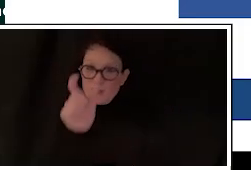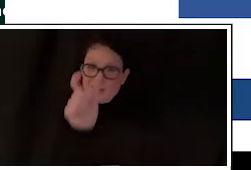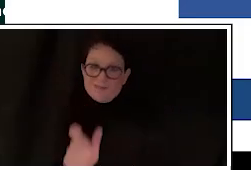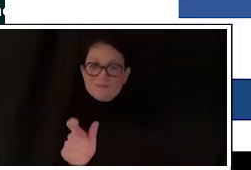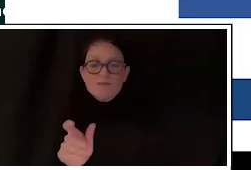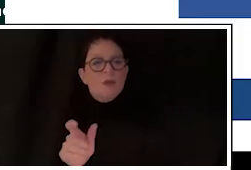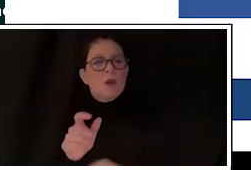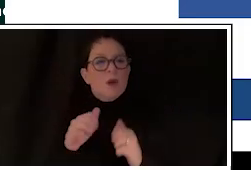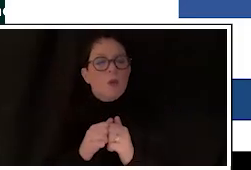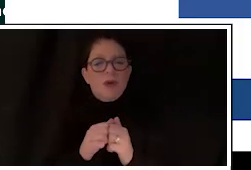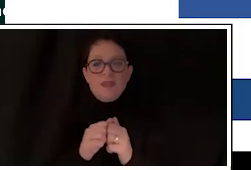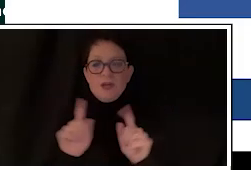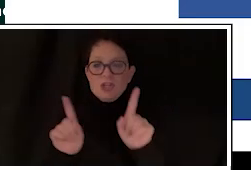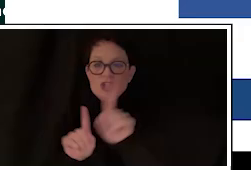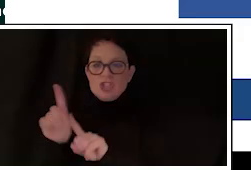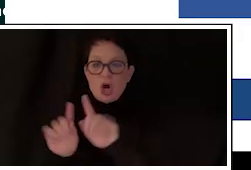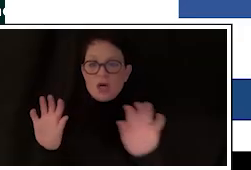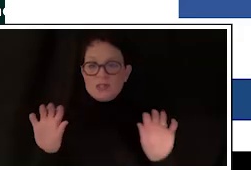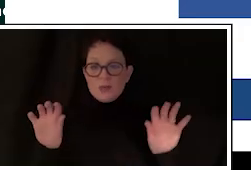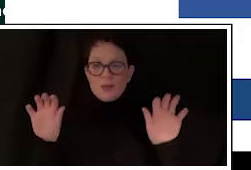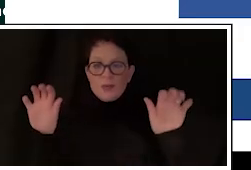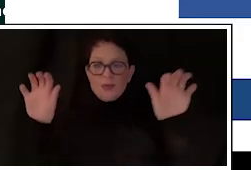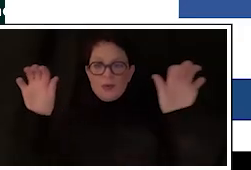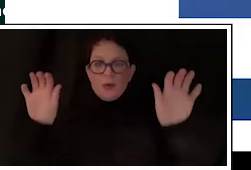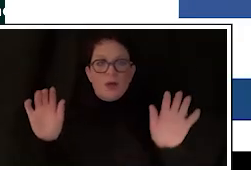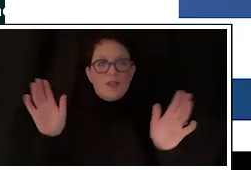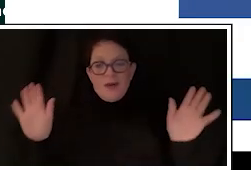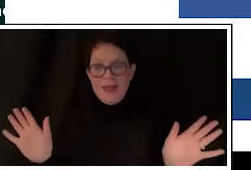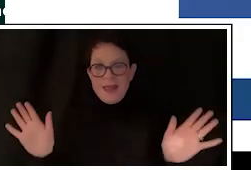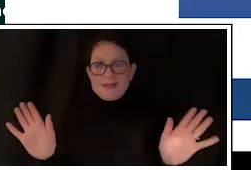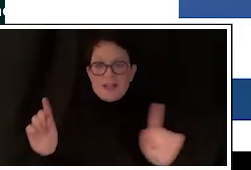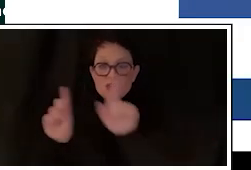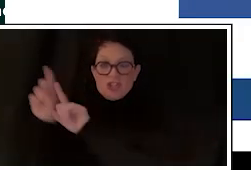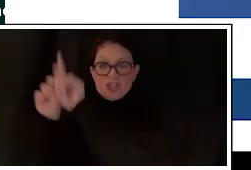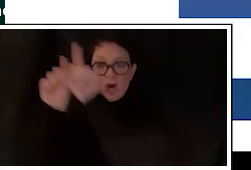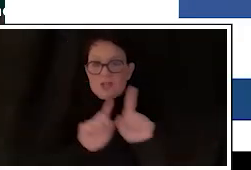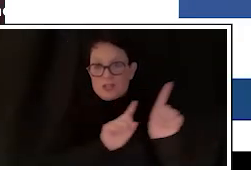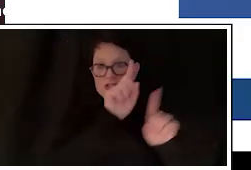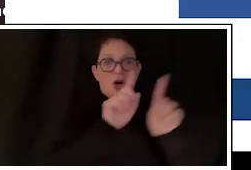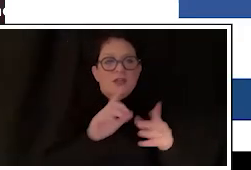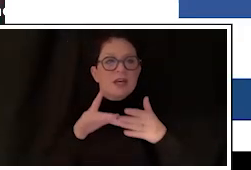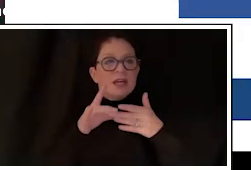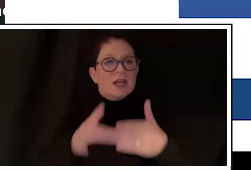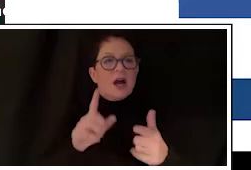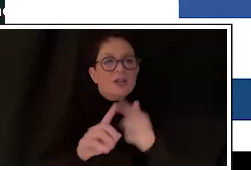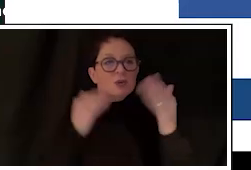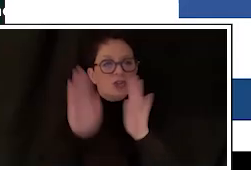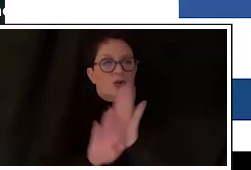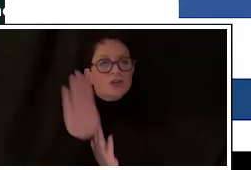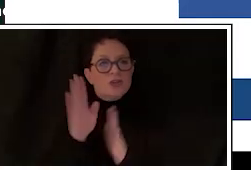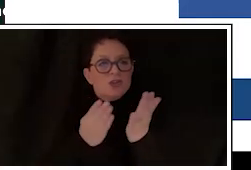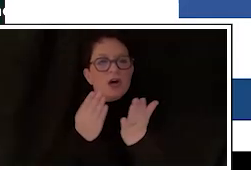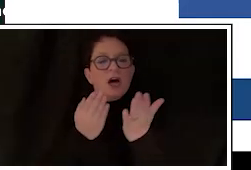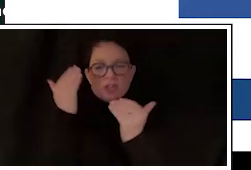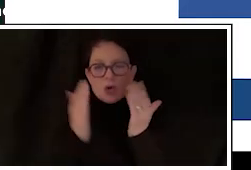figure with stars coming off of their hands. And it says, "A Guide to Adult Services from the